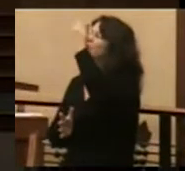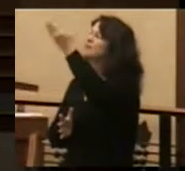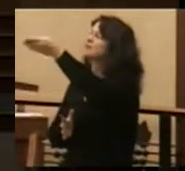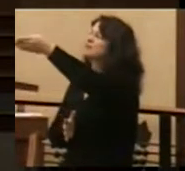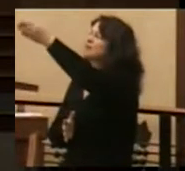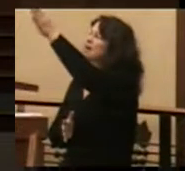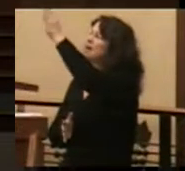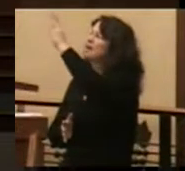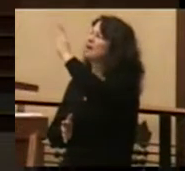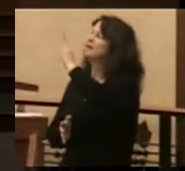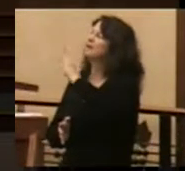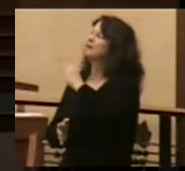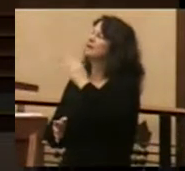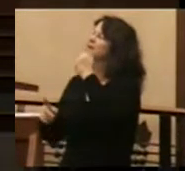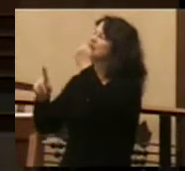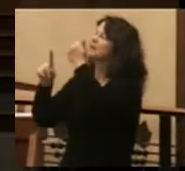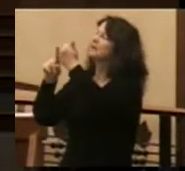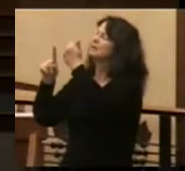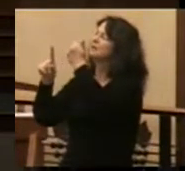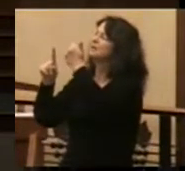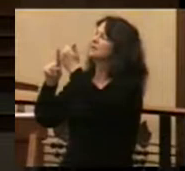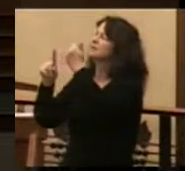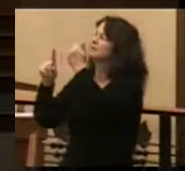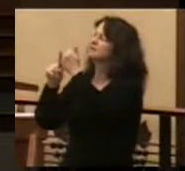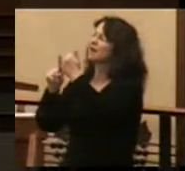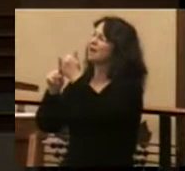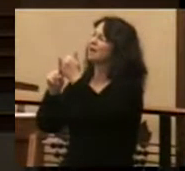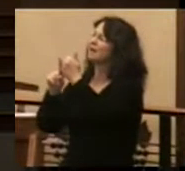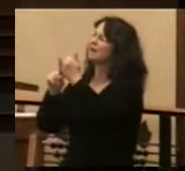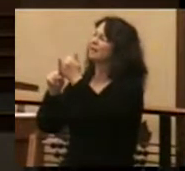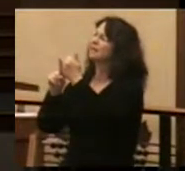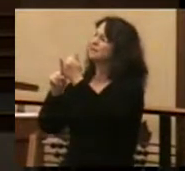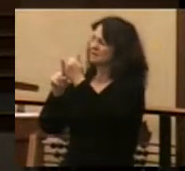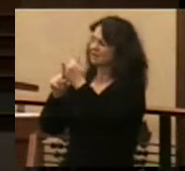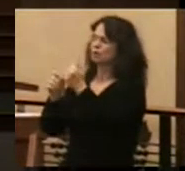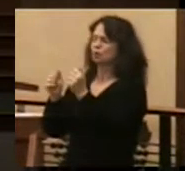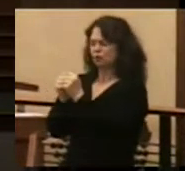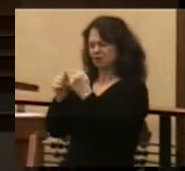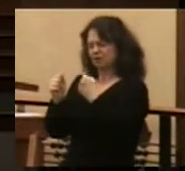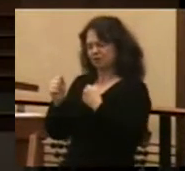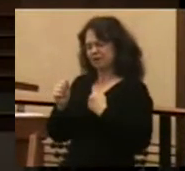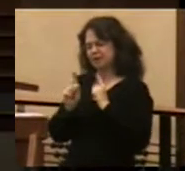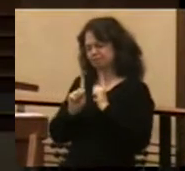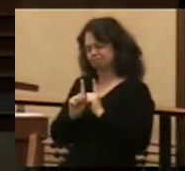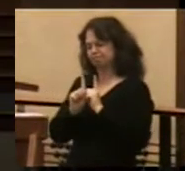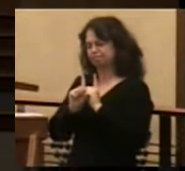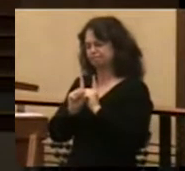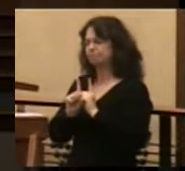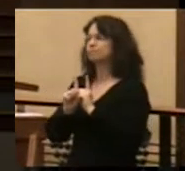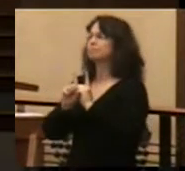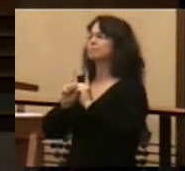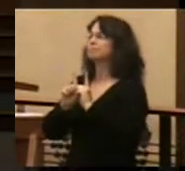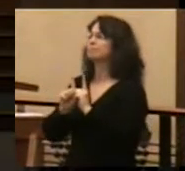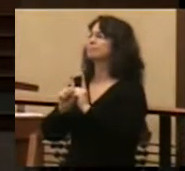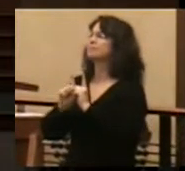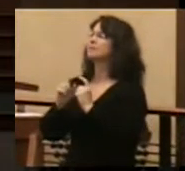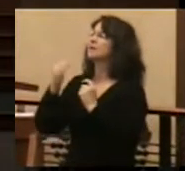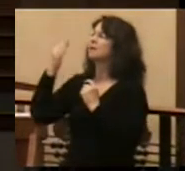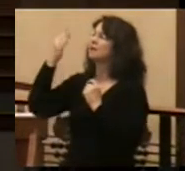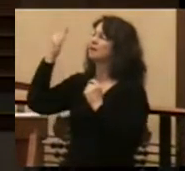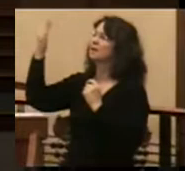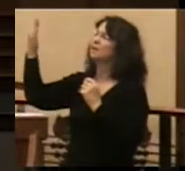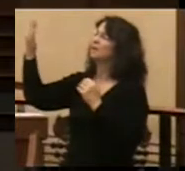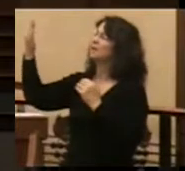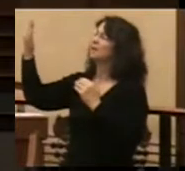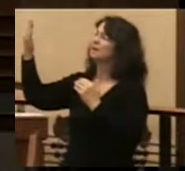God himself fights by our side with weapons of the